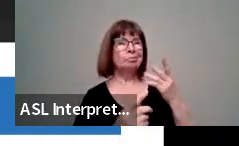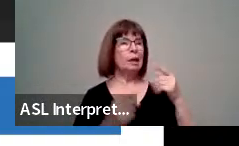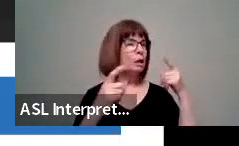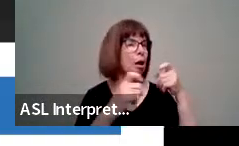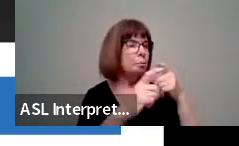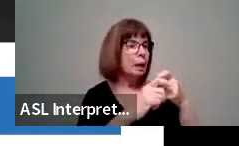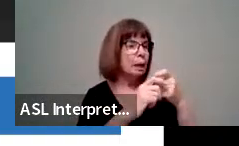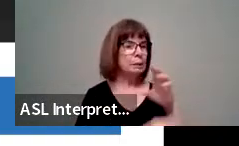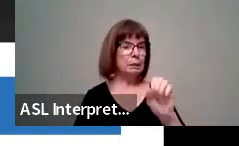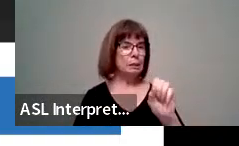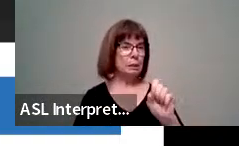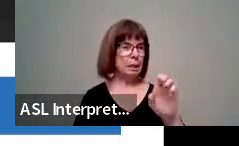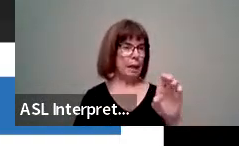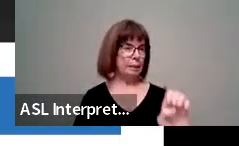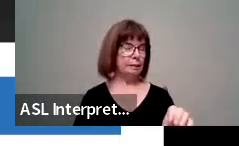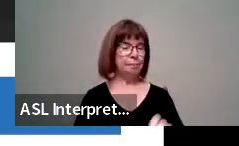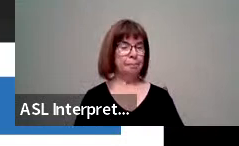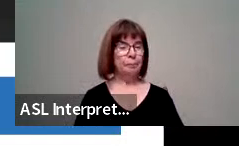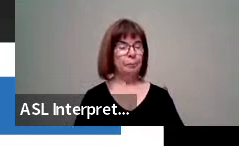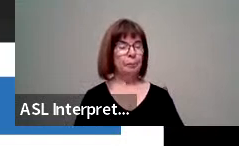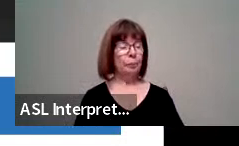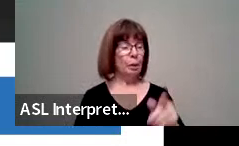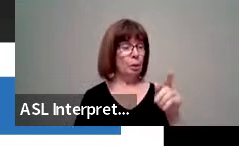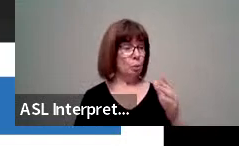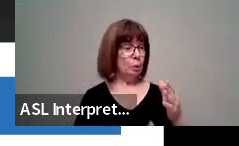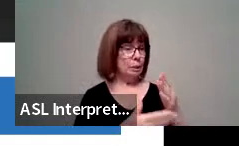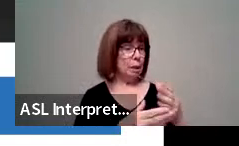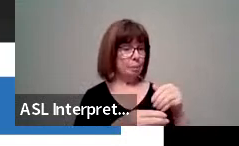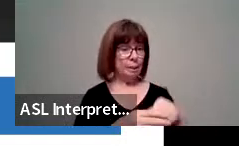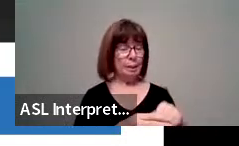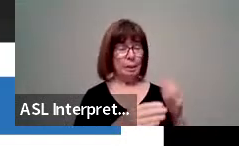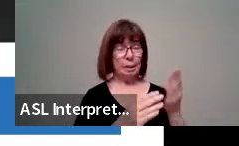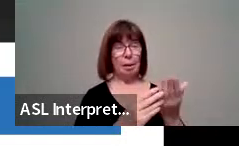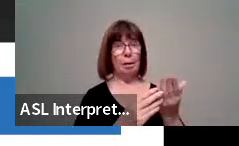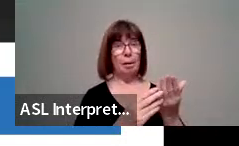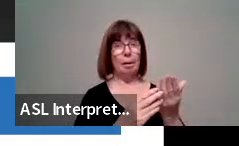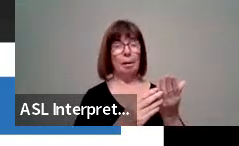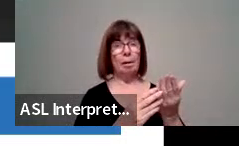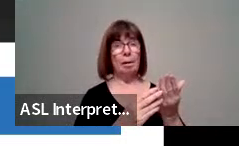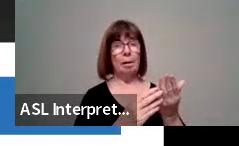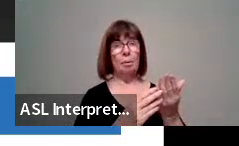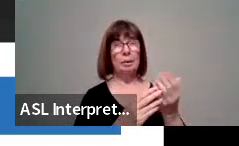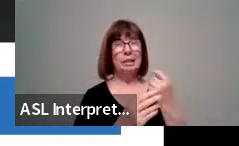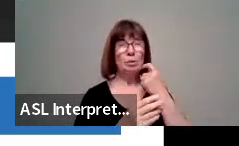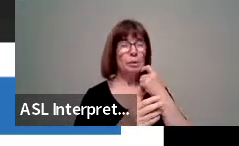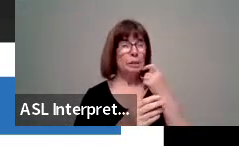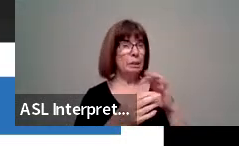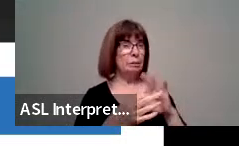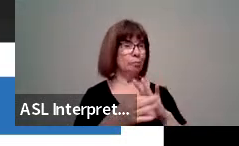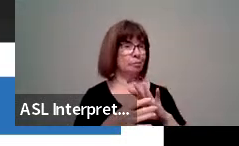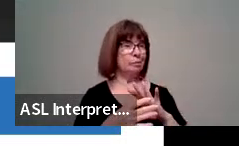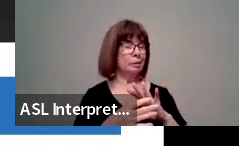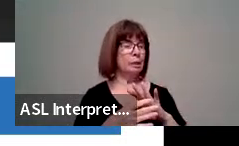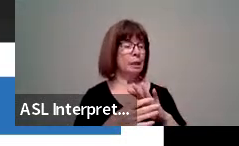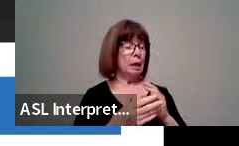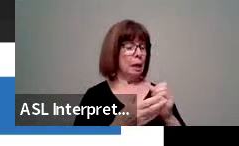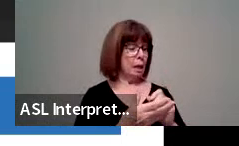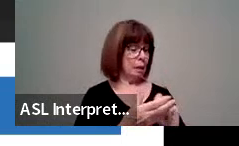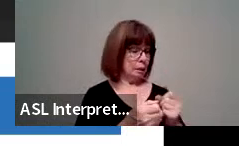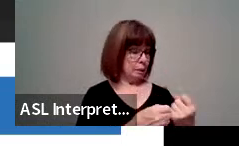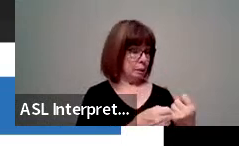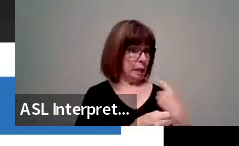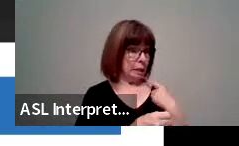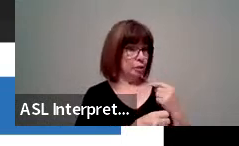We have discontinued in the beginning, and again, when we had those huge surges last winter, we engaged a number of